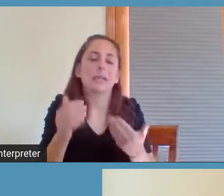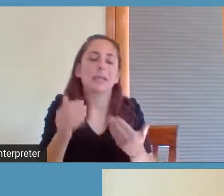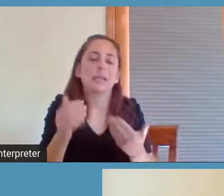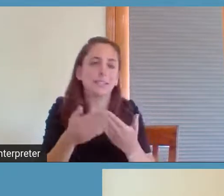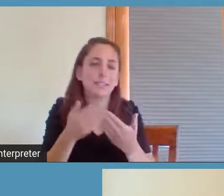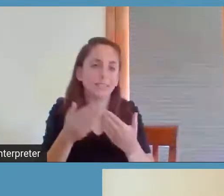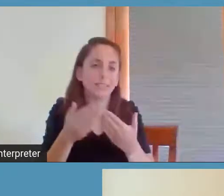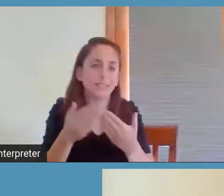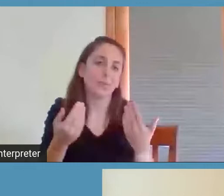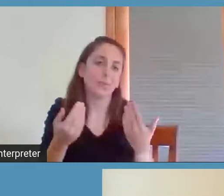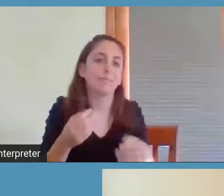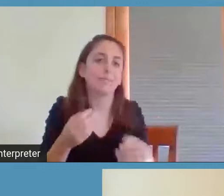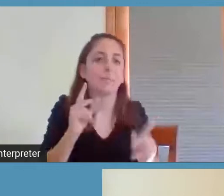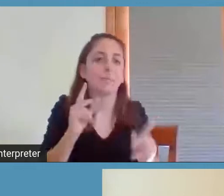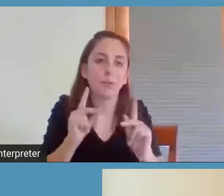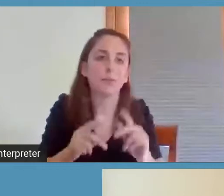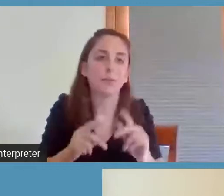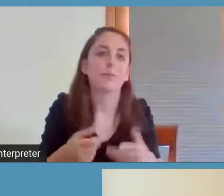been done before.